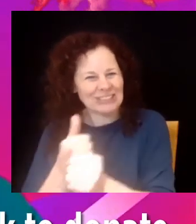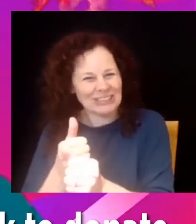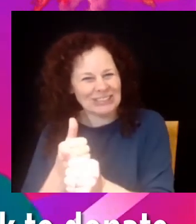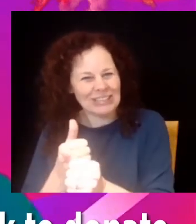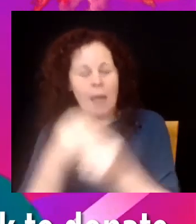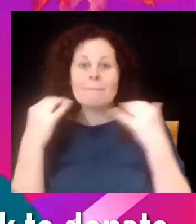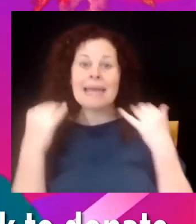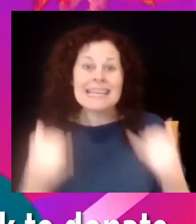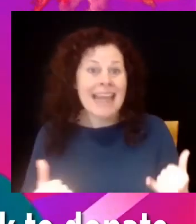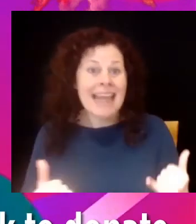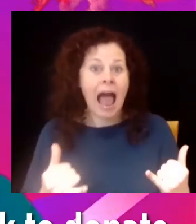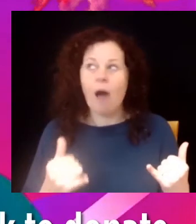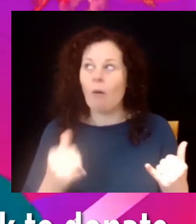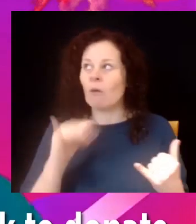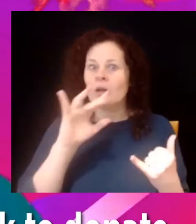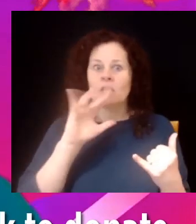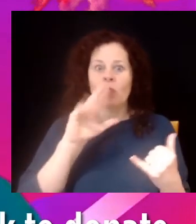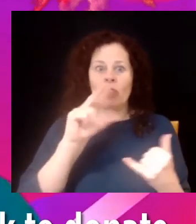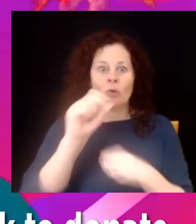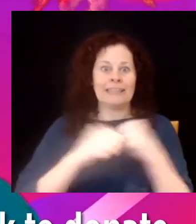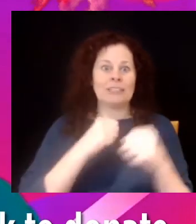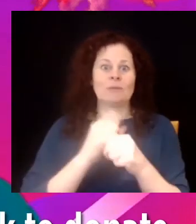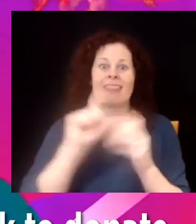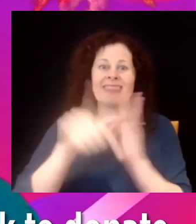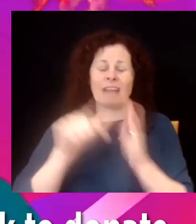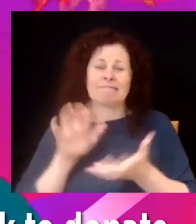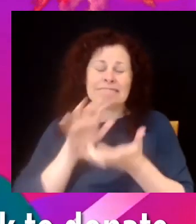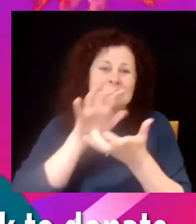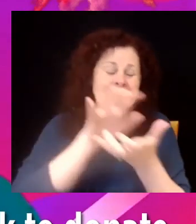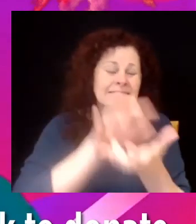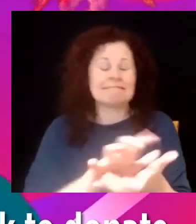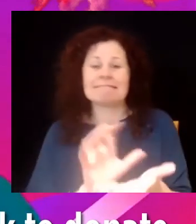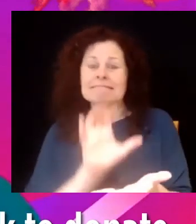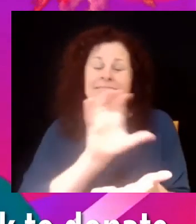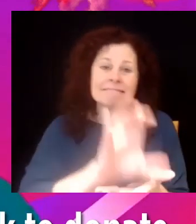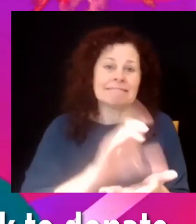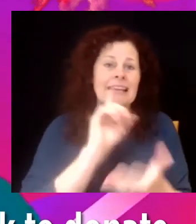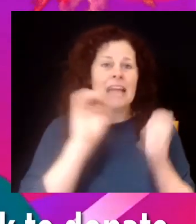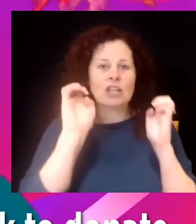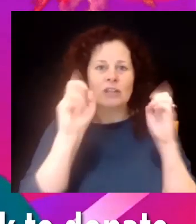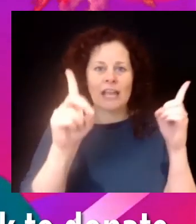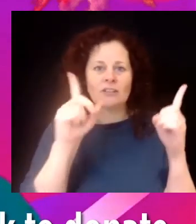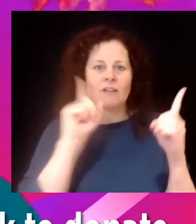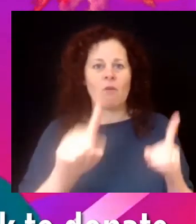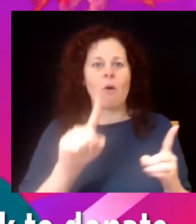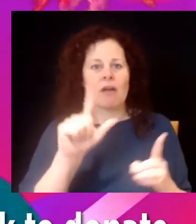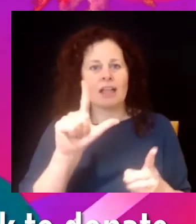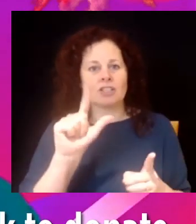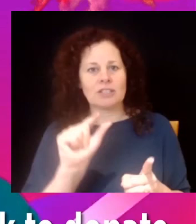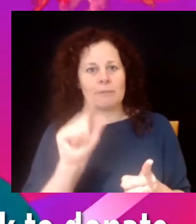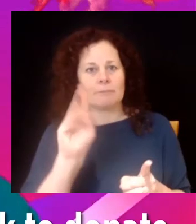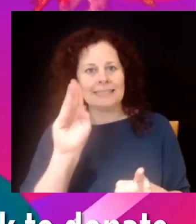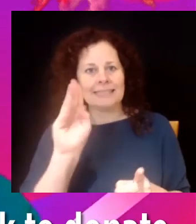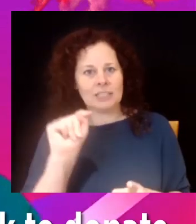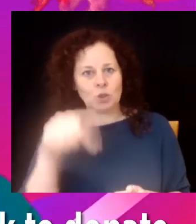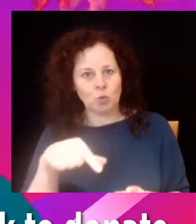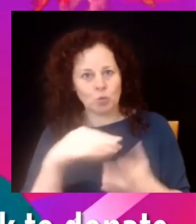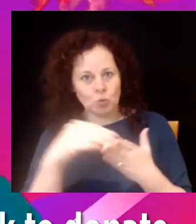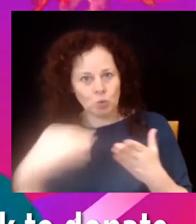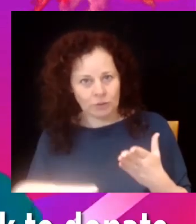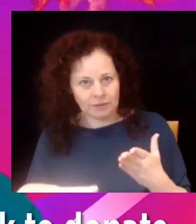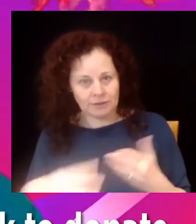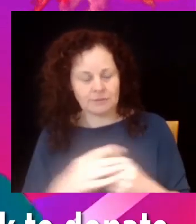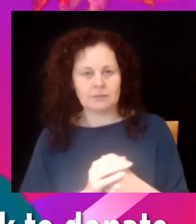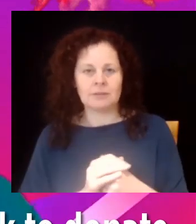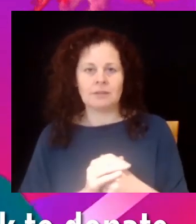later, investing over $600,000 in the education of LGBTQ students. How did we do it?